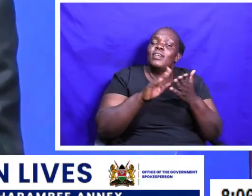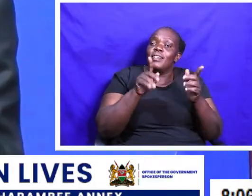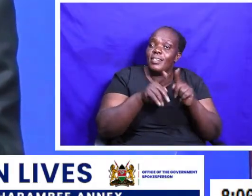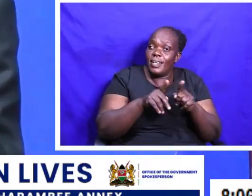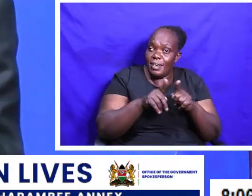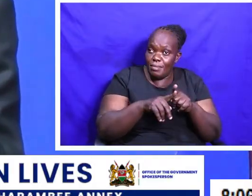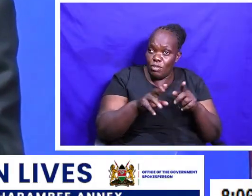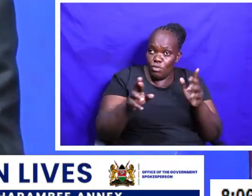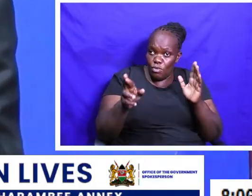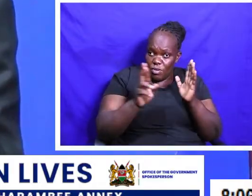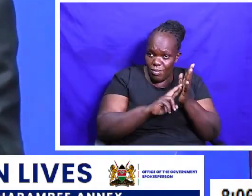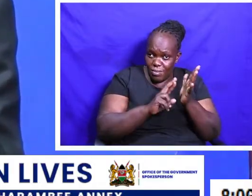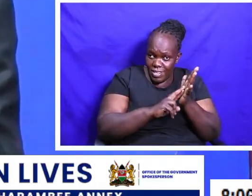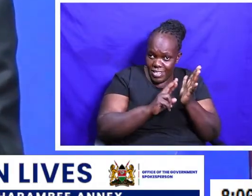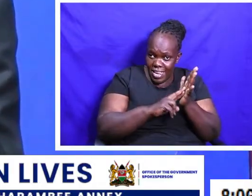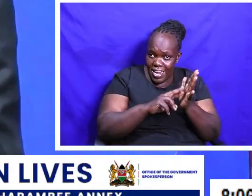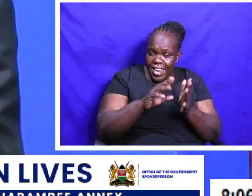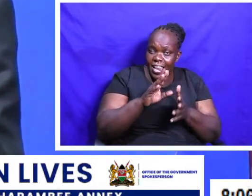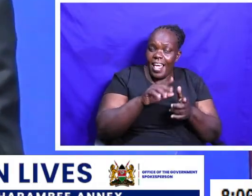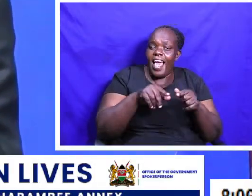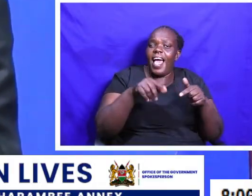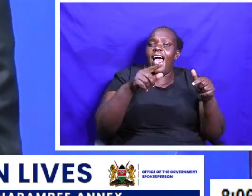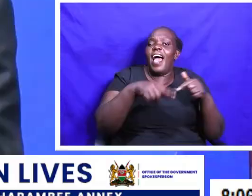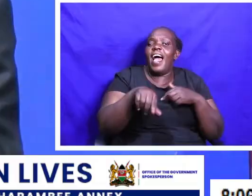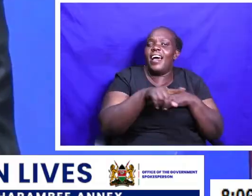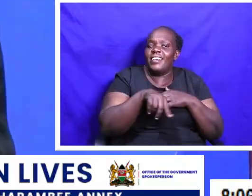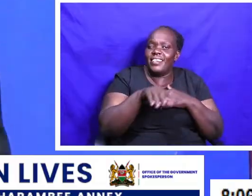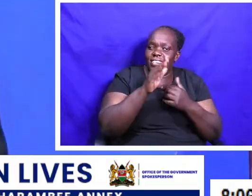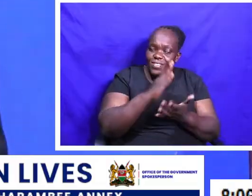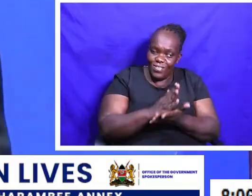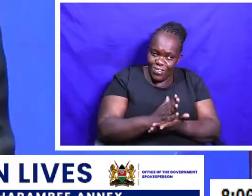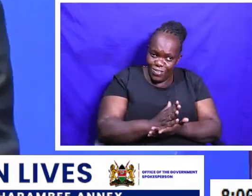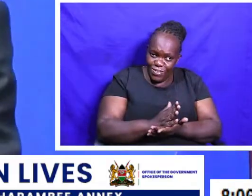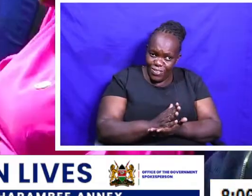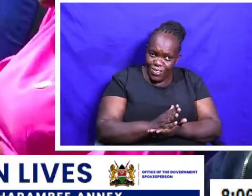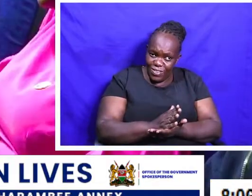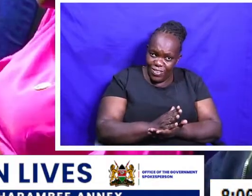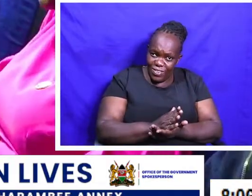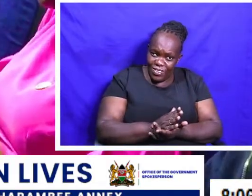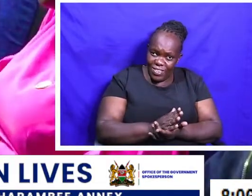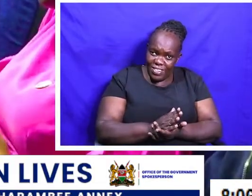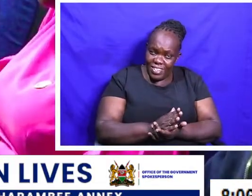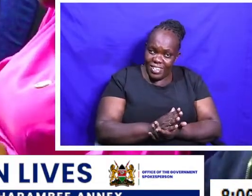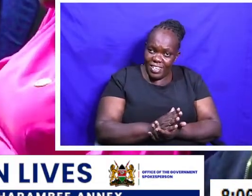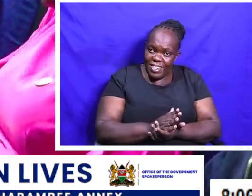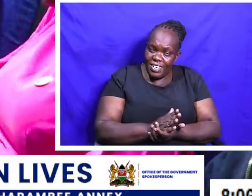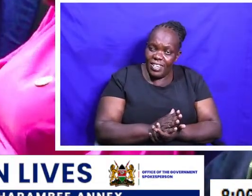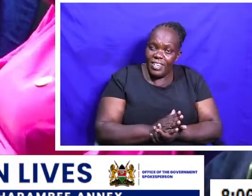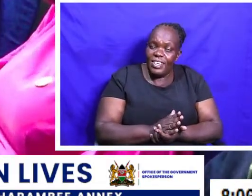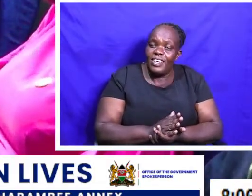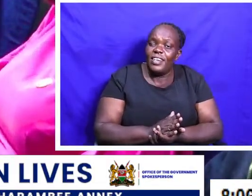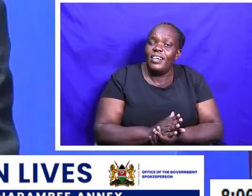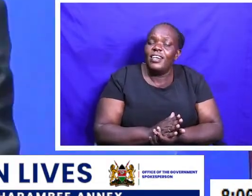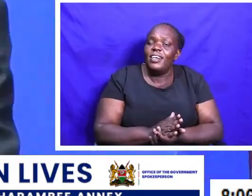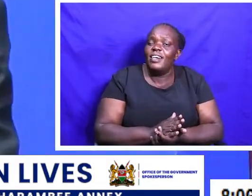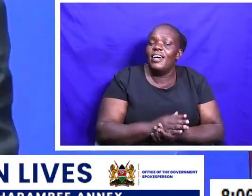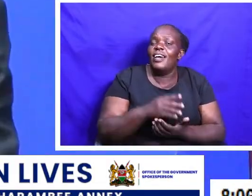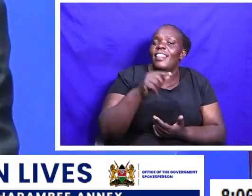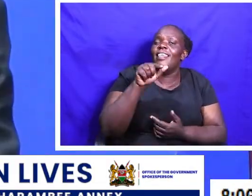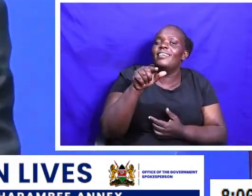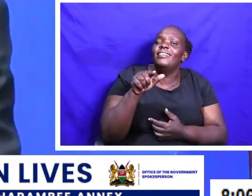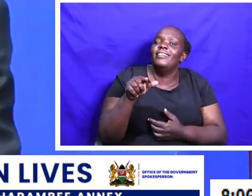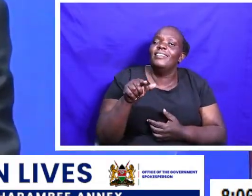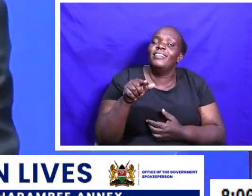yours that you represented well, and you're still representing. Asante sana.